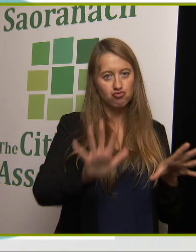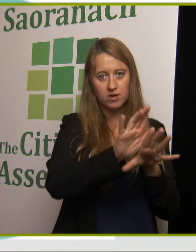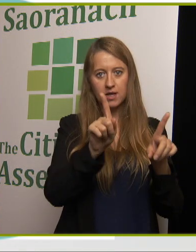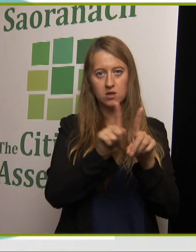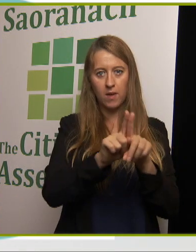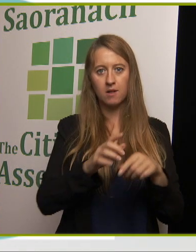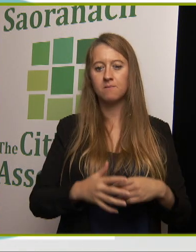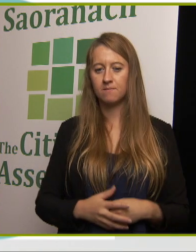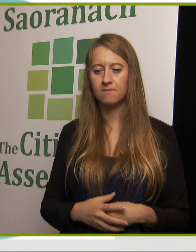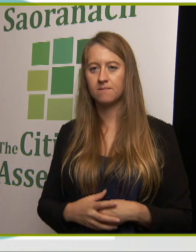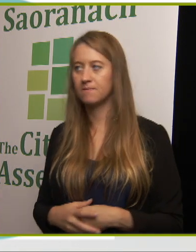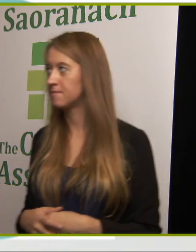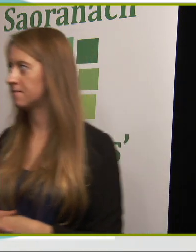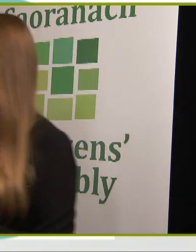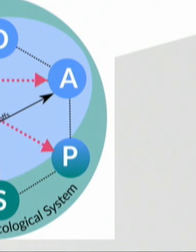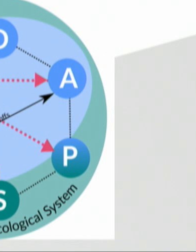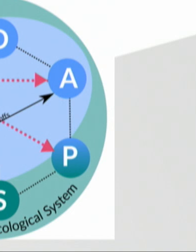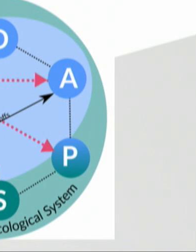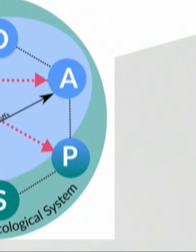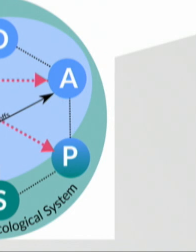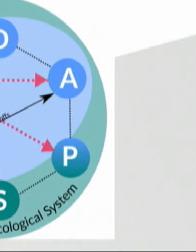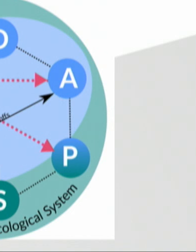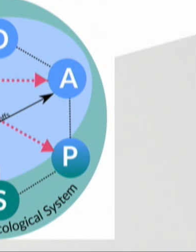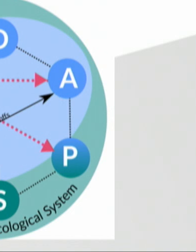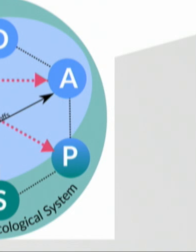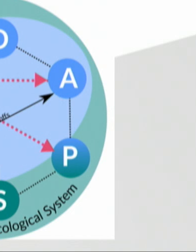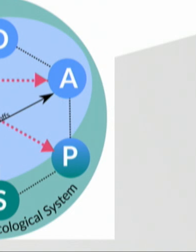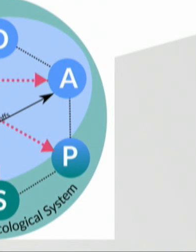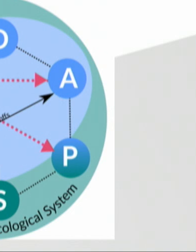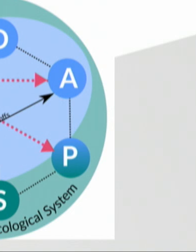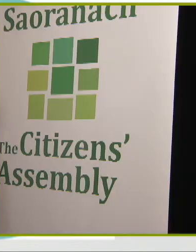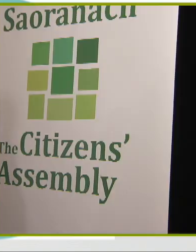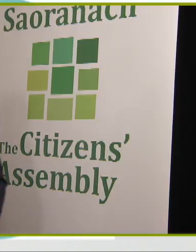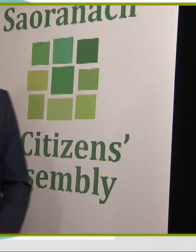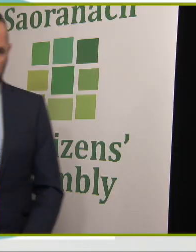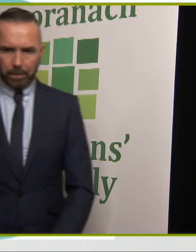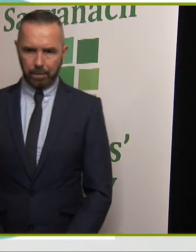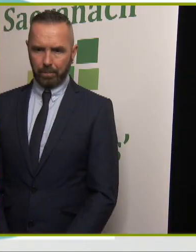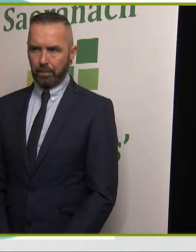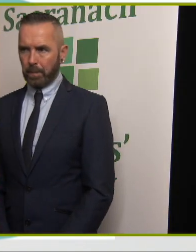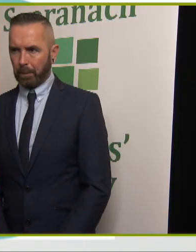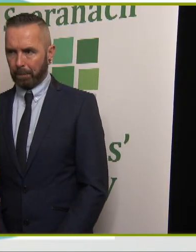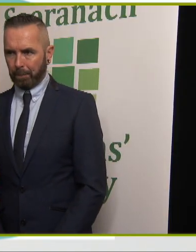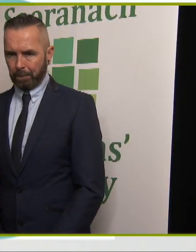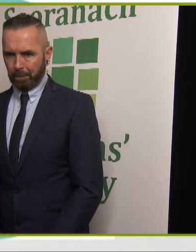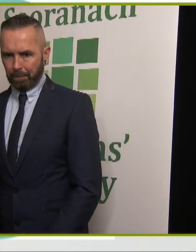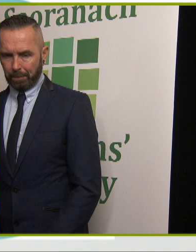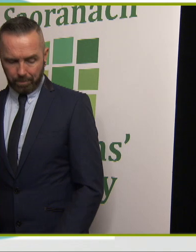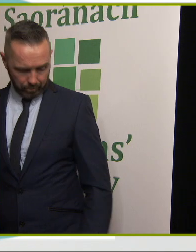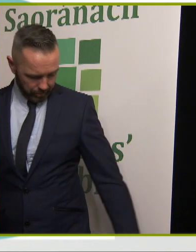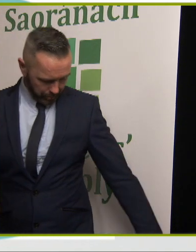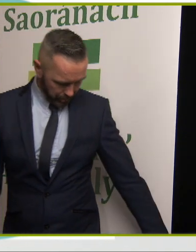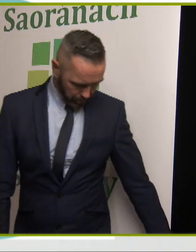Okay, it's last slide. Just some future challenges, okay? So some of these are self-evident,